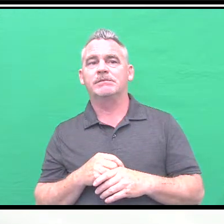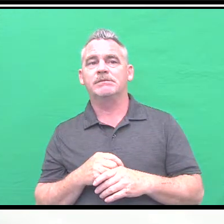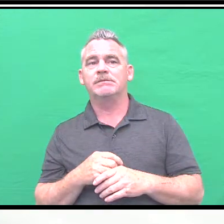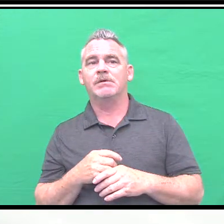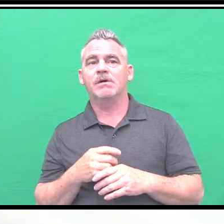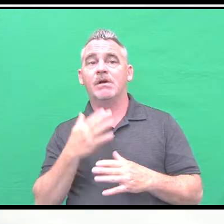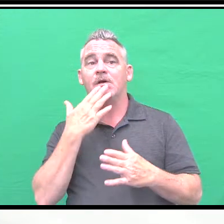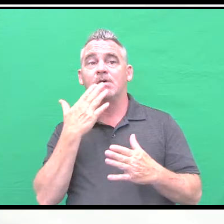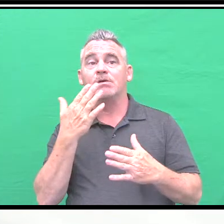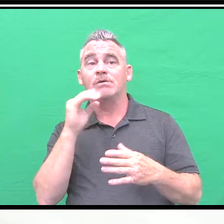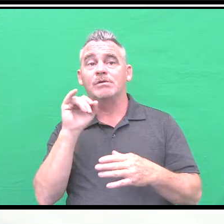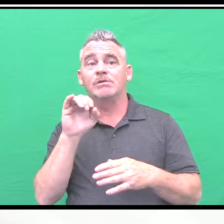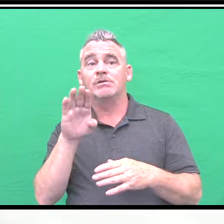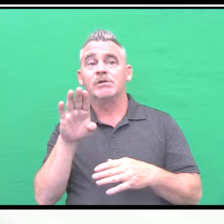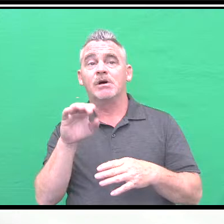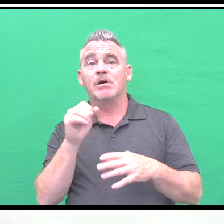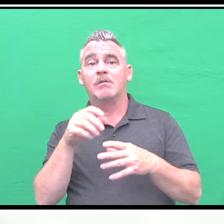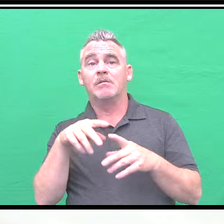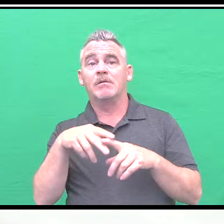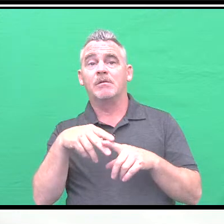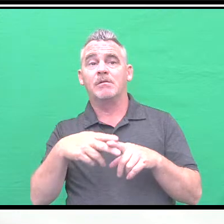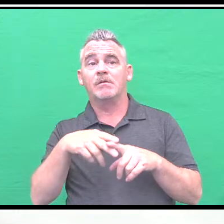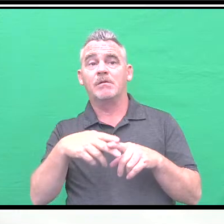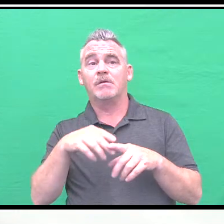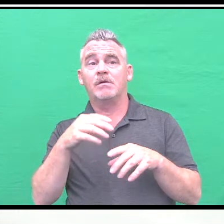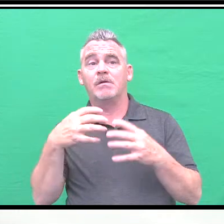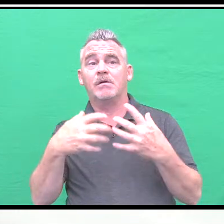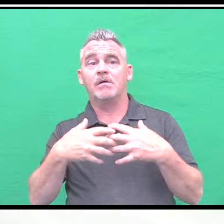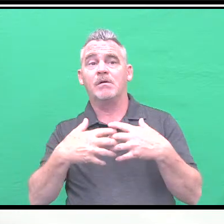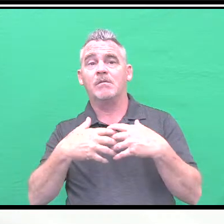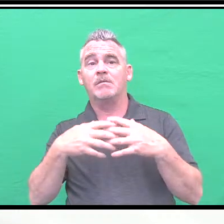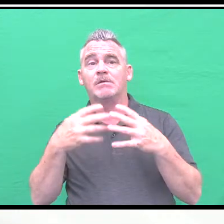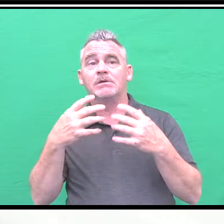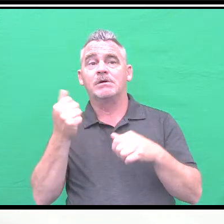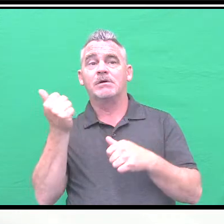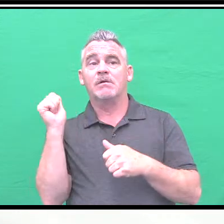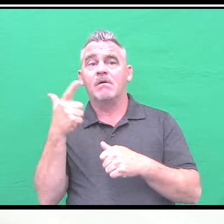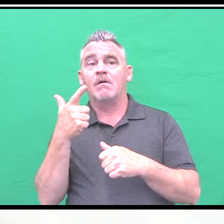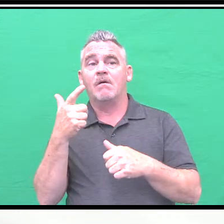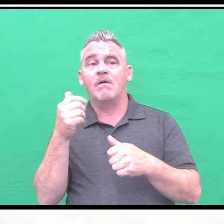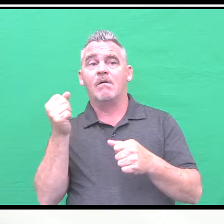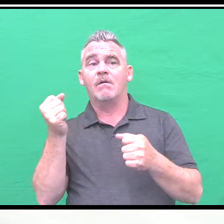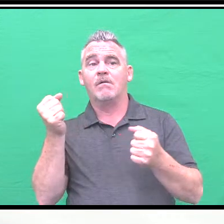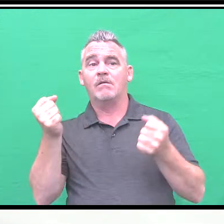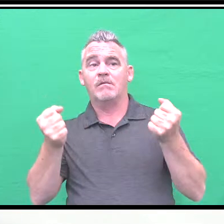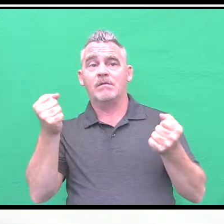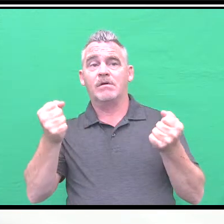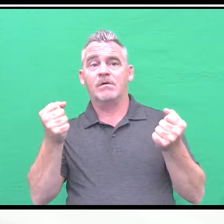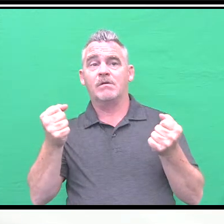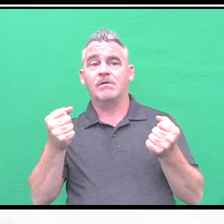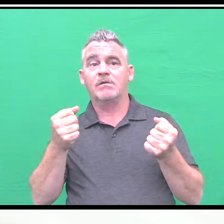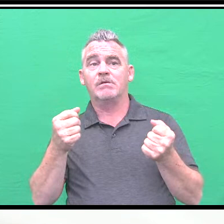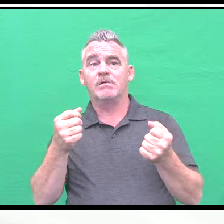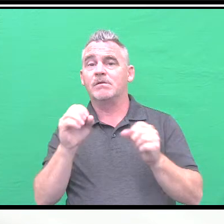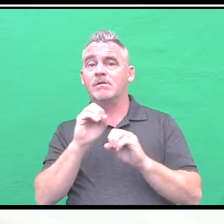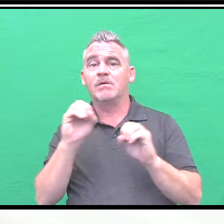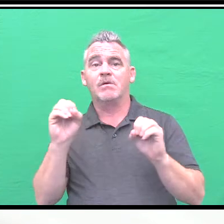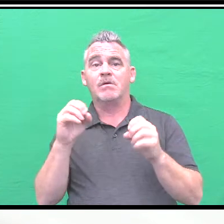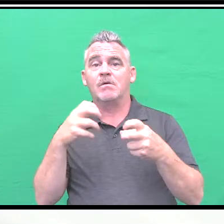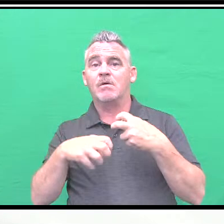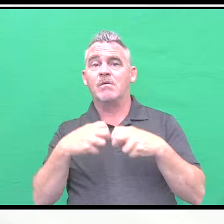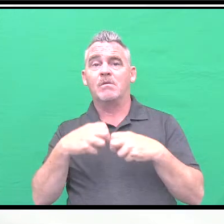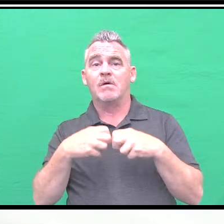of maintaining our vehicles, mowers and trailers as well, in order to provide uninterrupted service to the